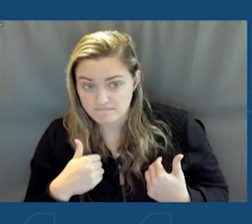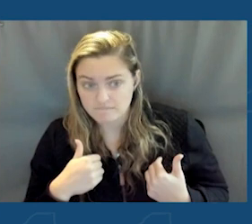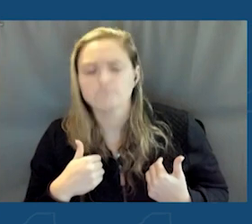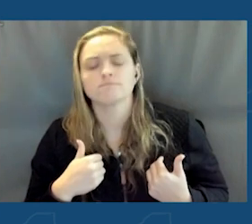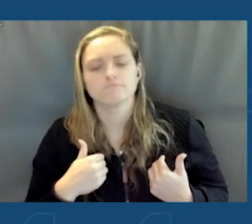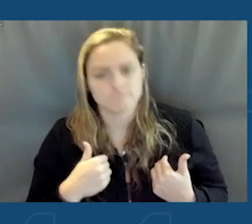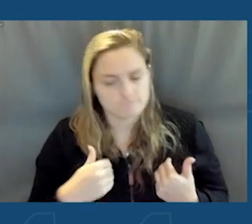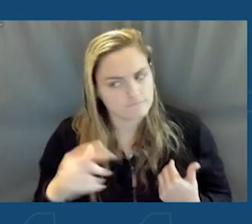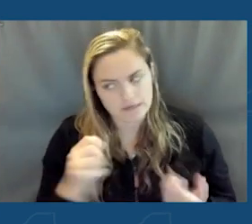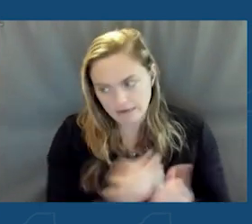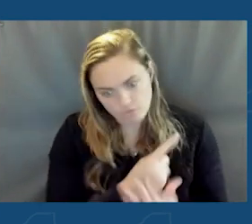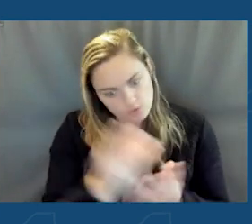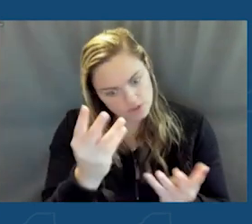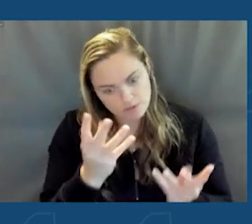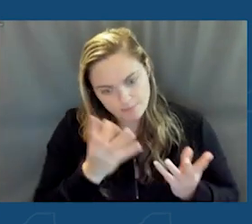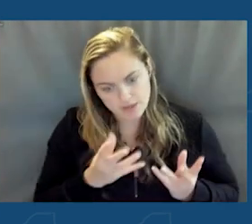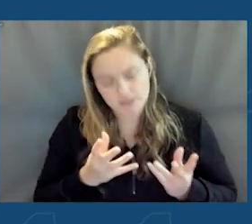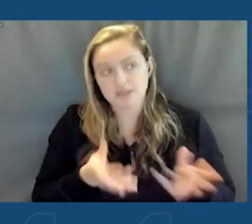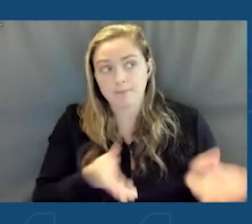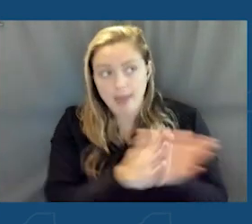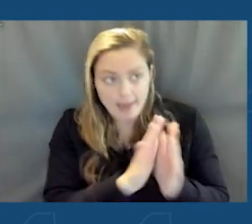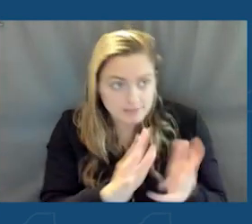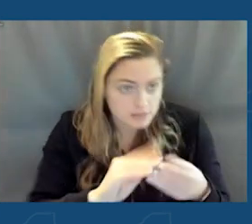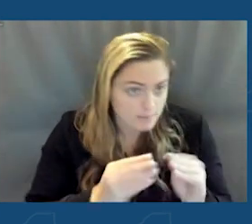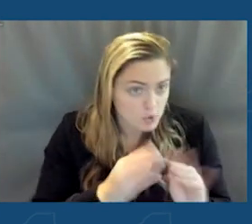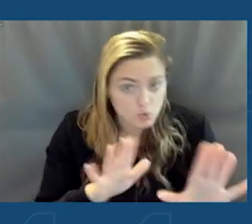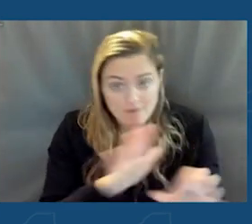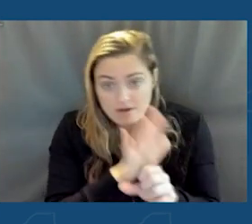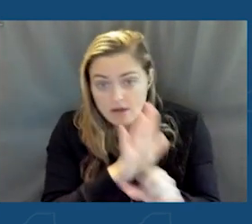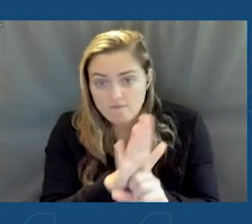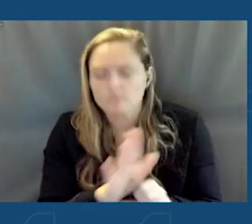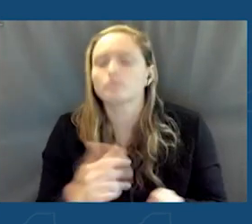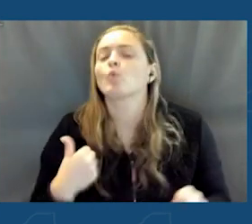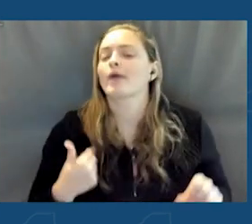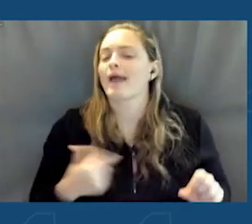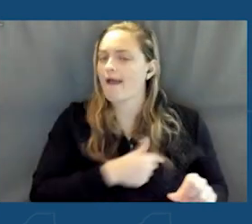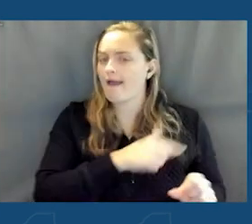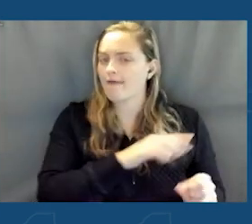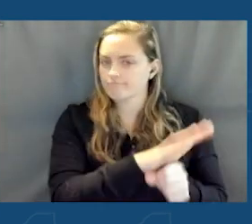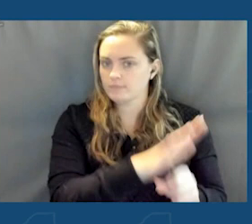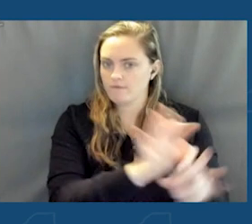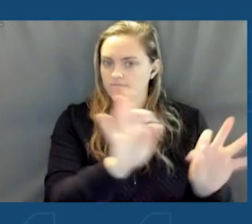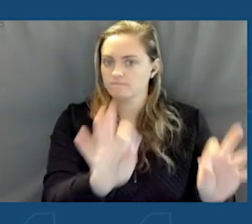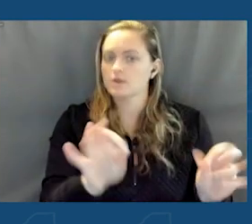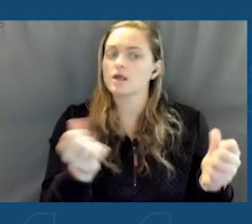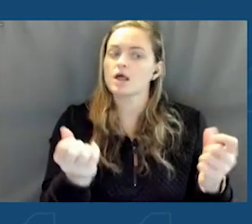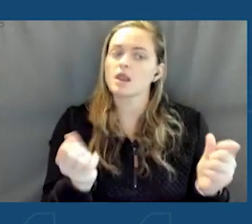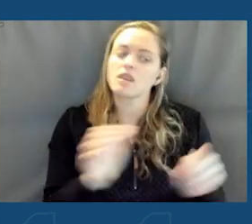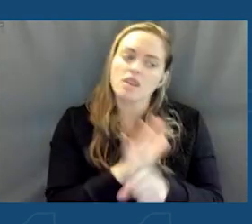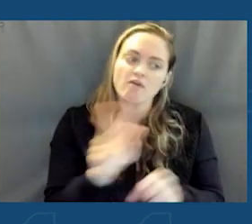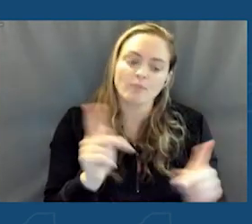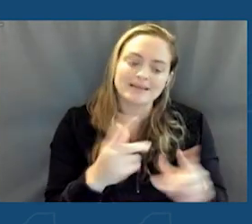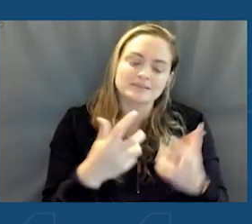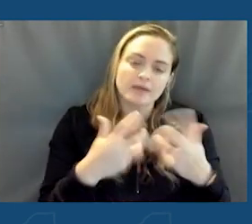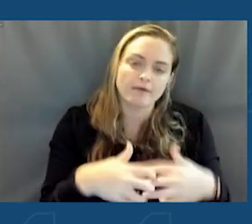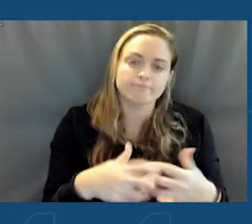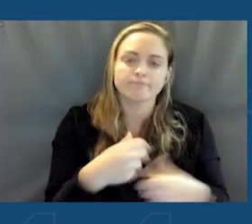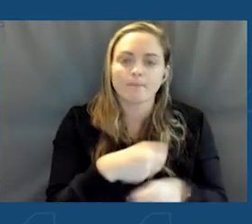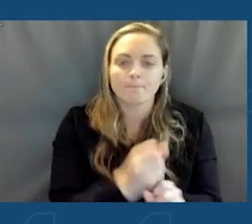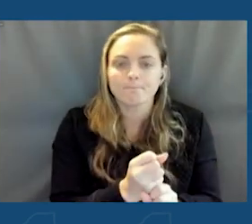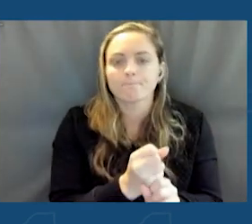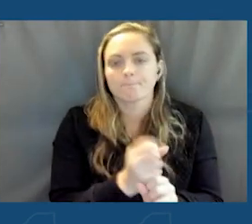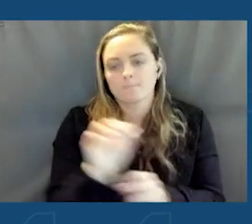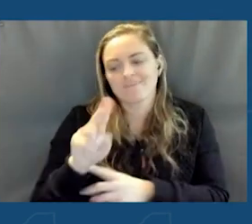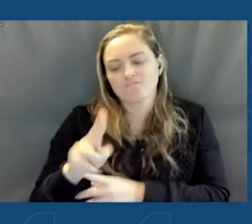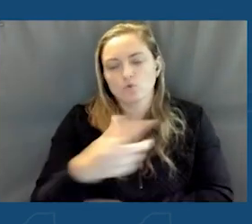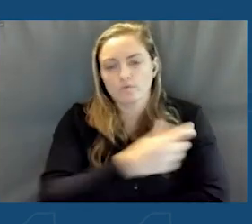by everybody, I'm always asking about our numbers, that we have more than enough, because there's enough facilities that manufacture the flu